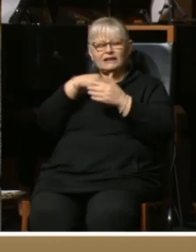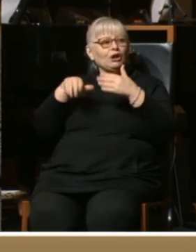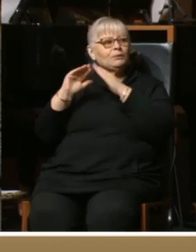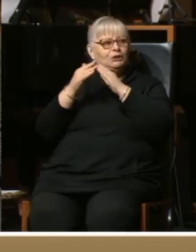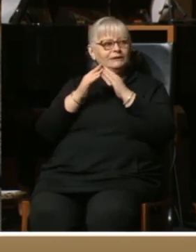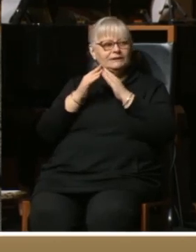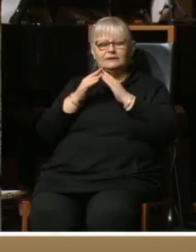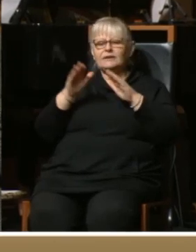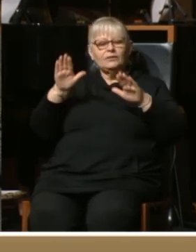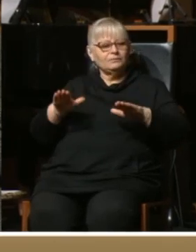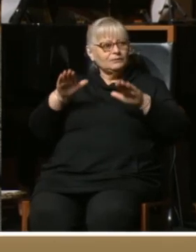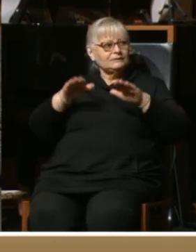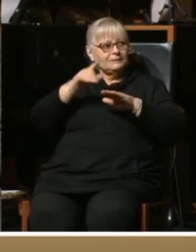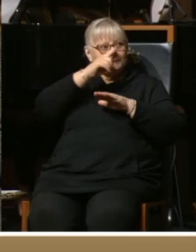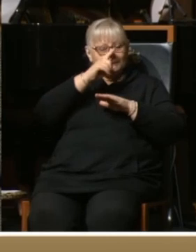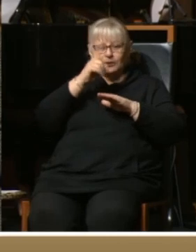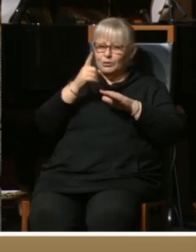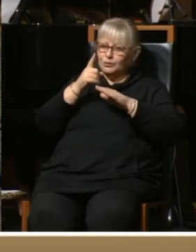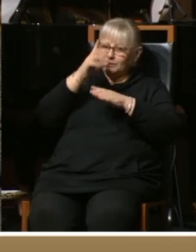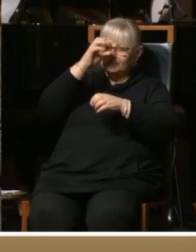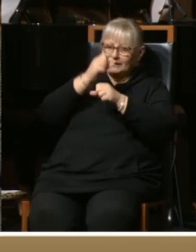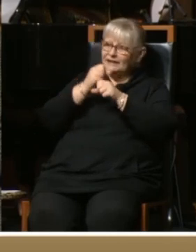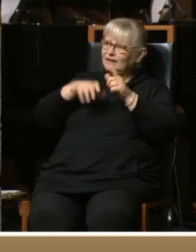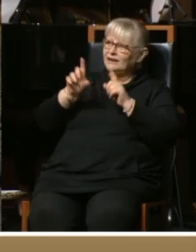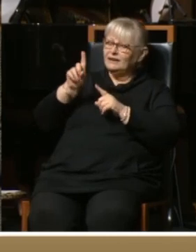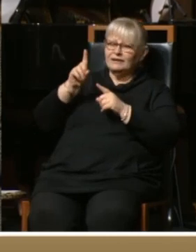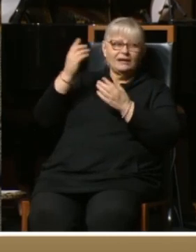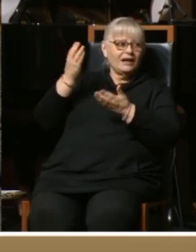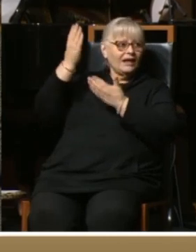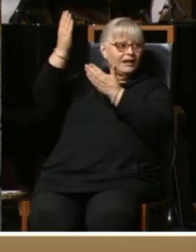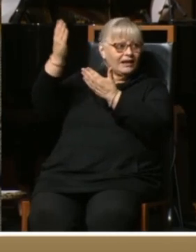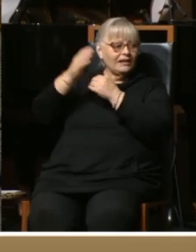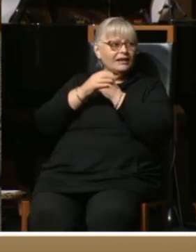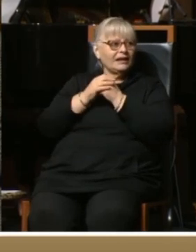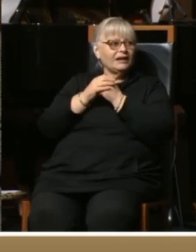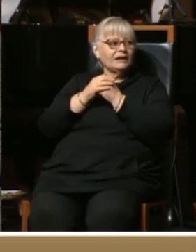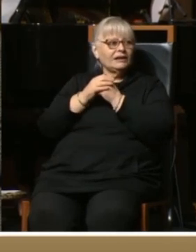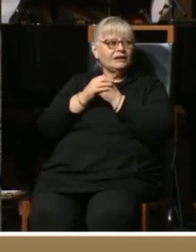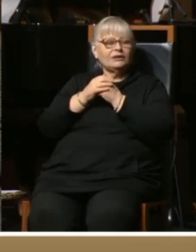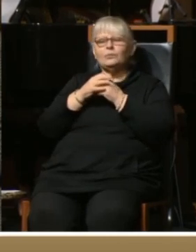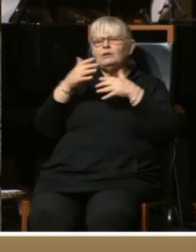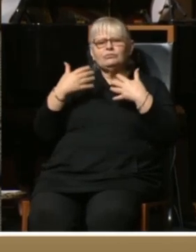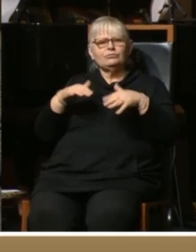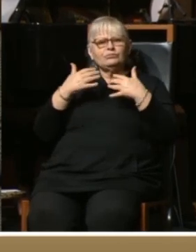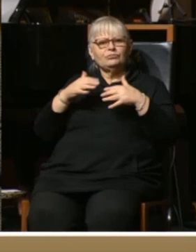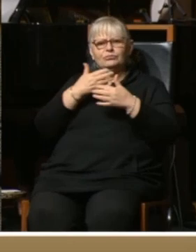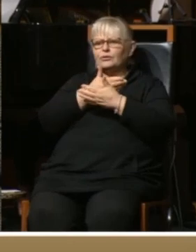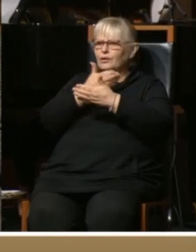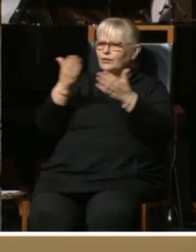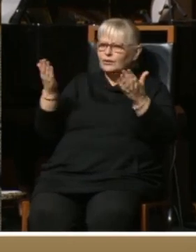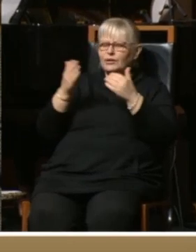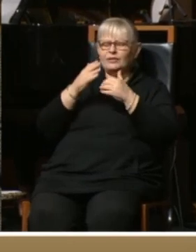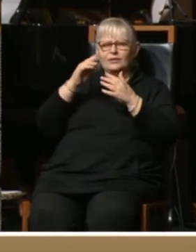the Muslims, who believe in the oneness of Allah, Islamic monotheism, favor and highly regard the universal